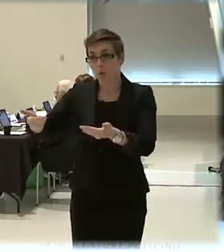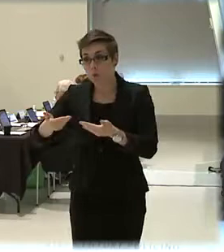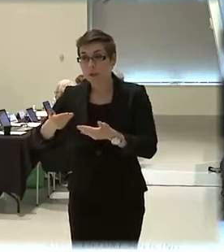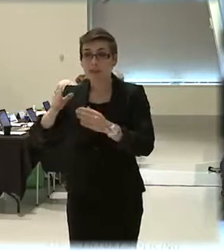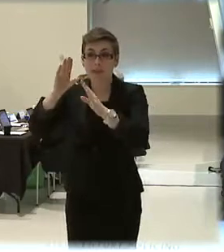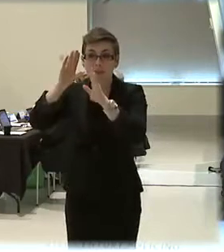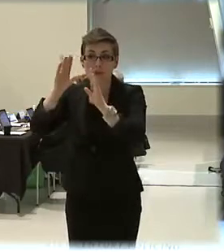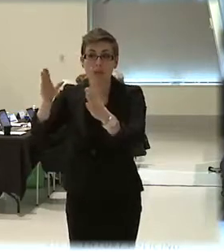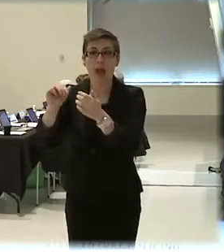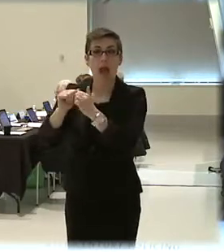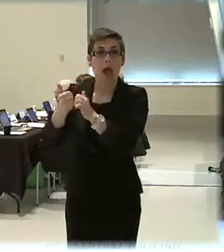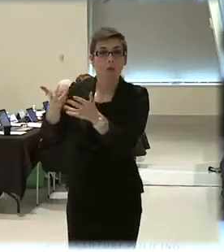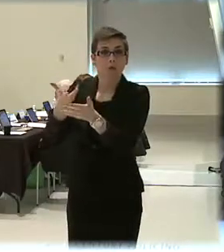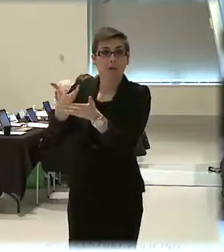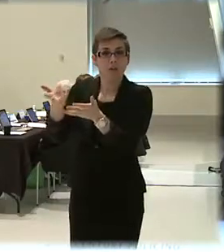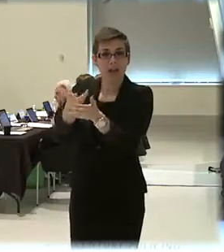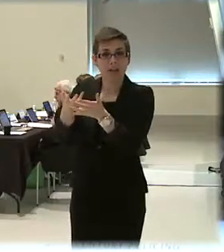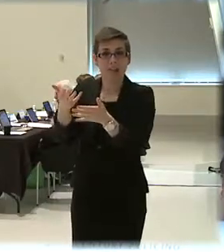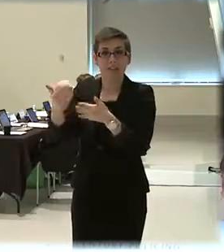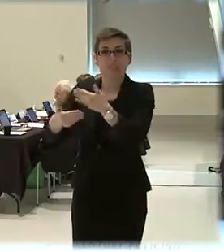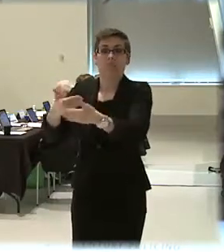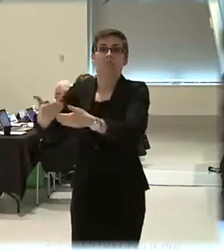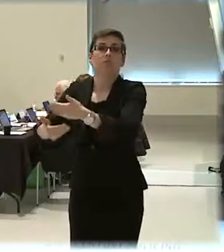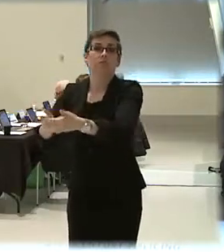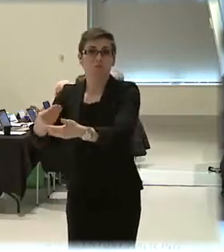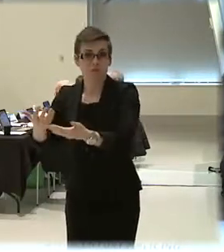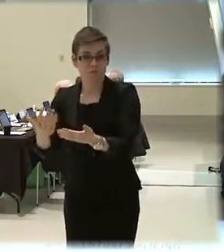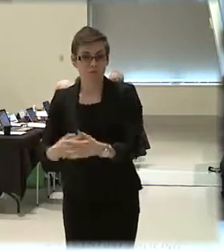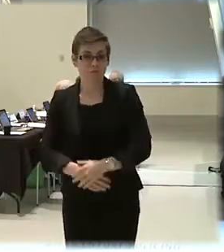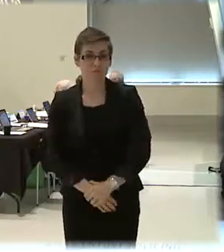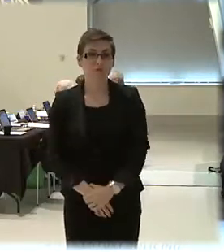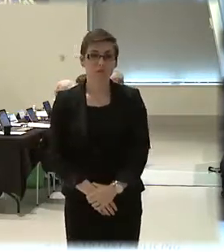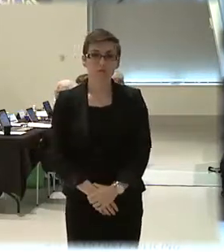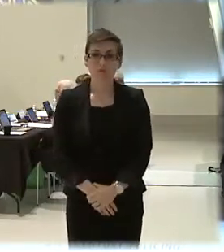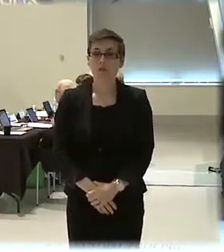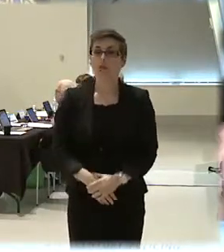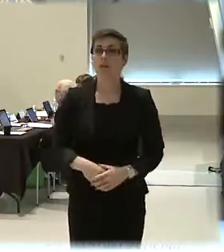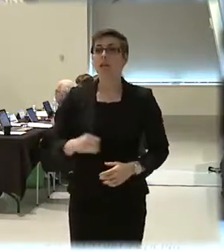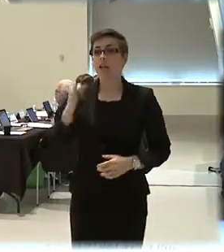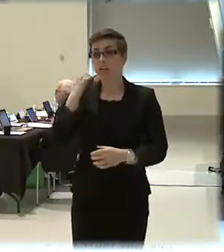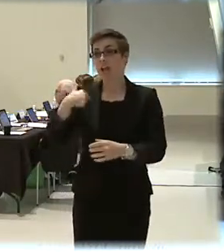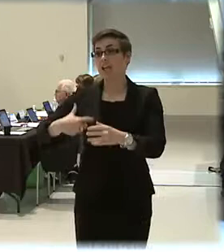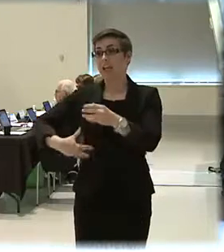interacting with the individual. You know, if I might add to that,